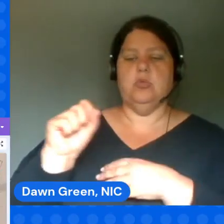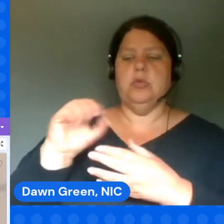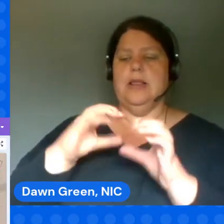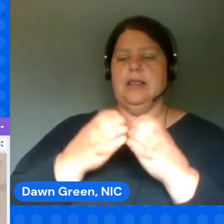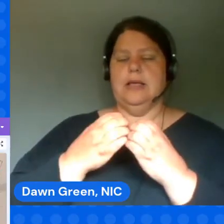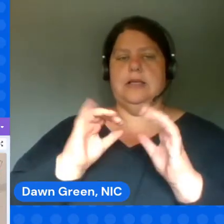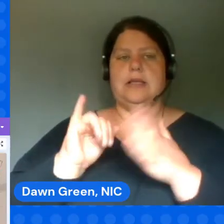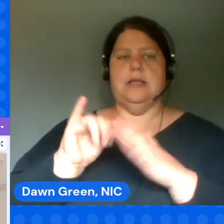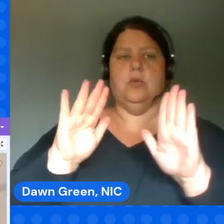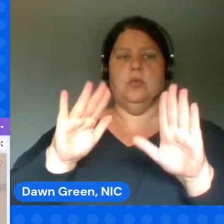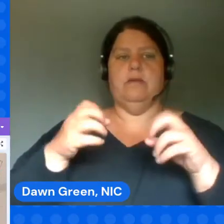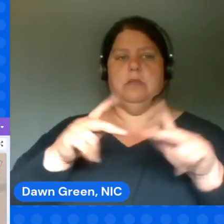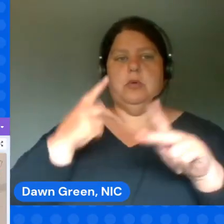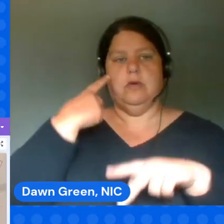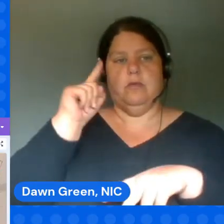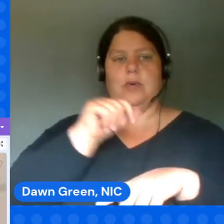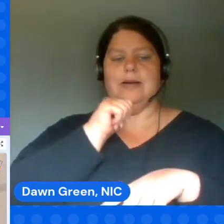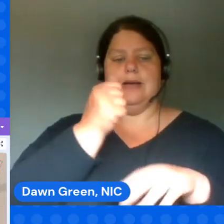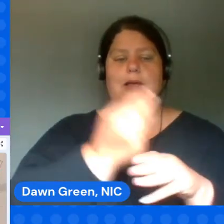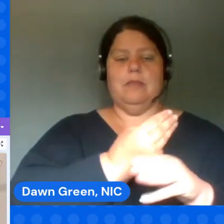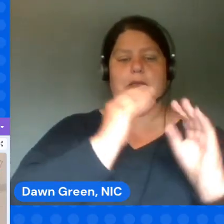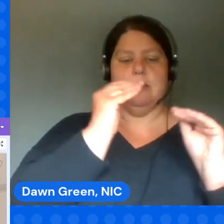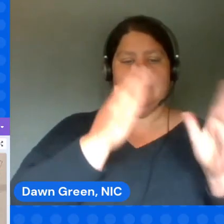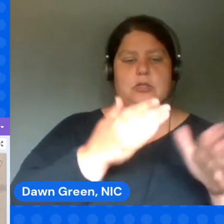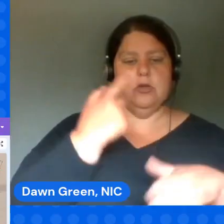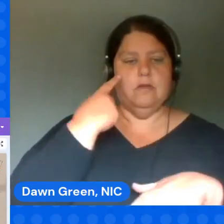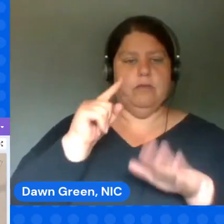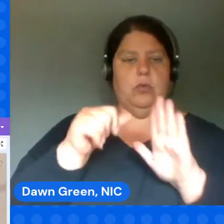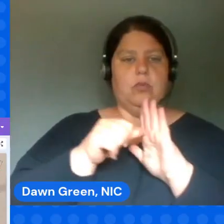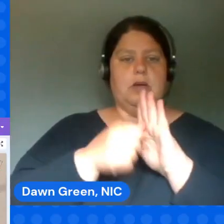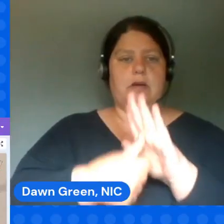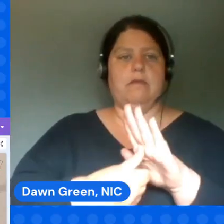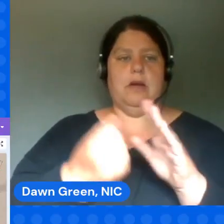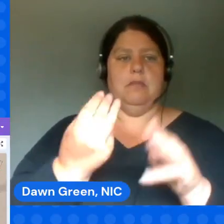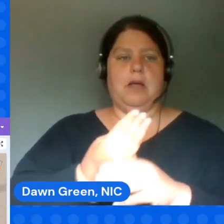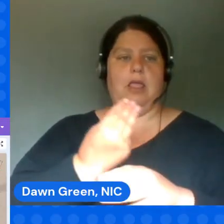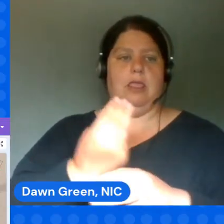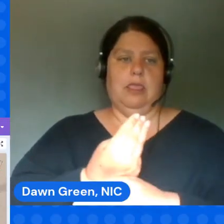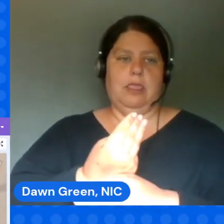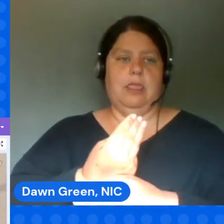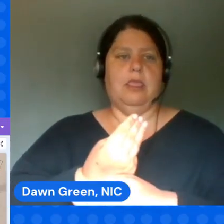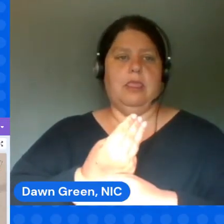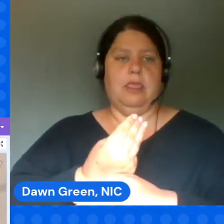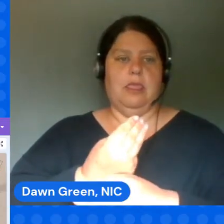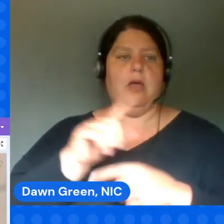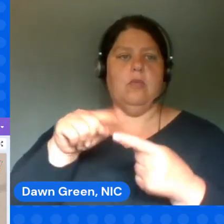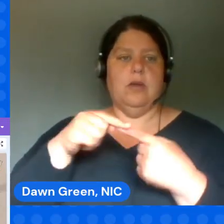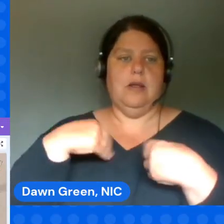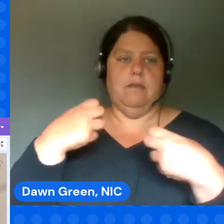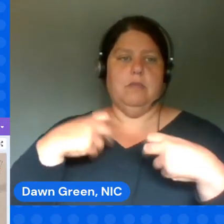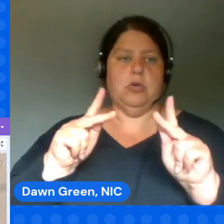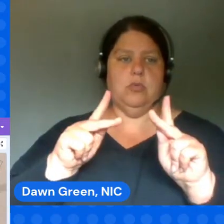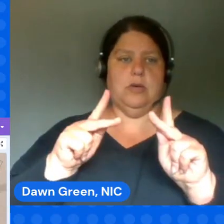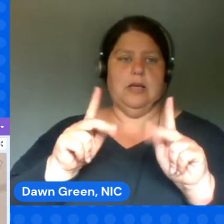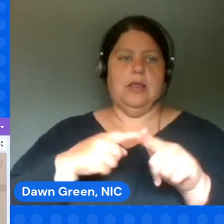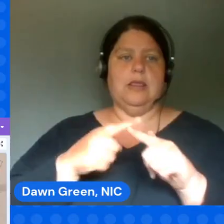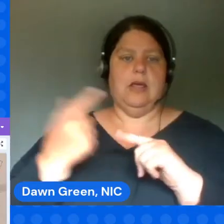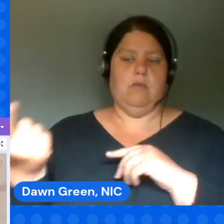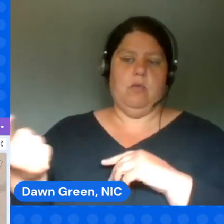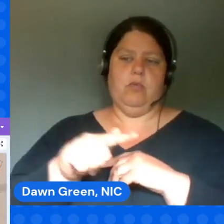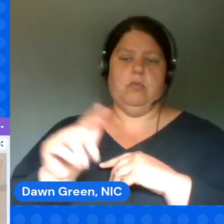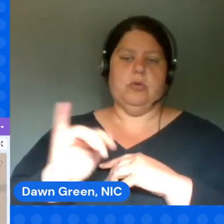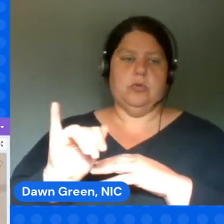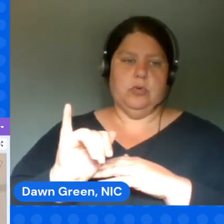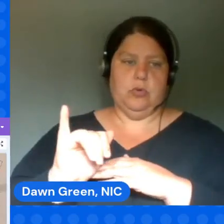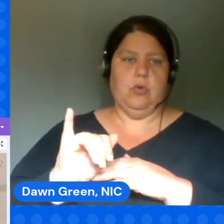for a non-math teacher to reinforce math when there's opportunities to, and then vice versa for a